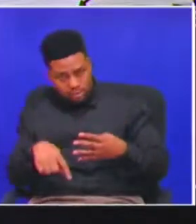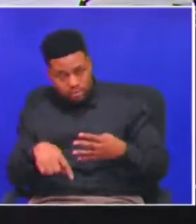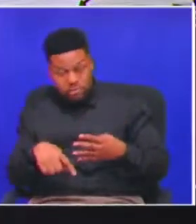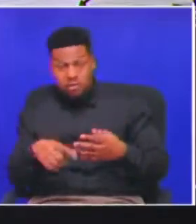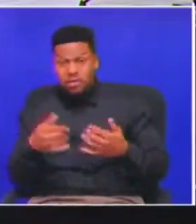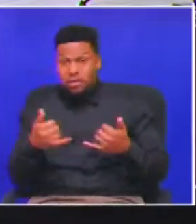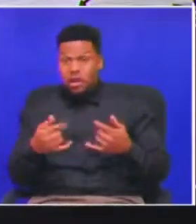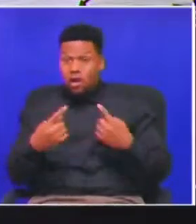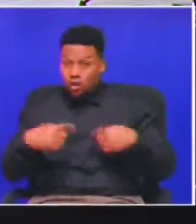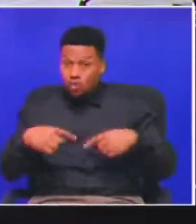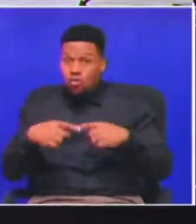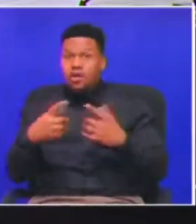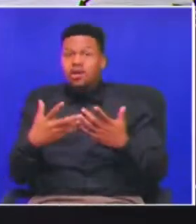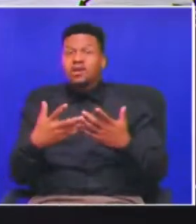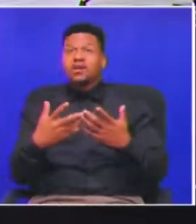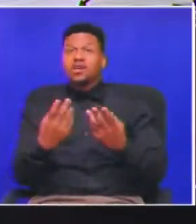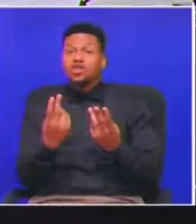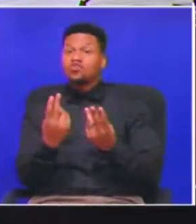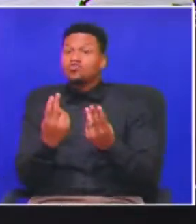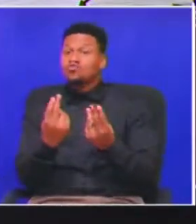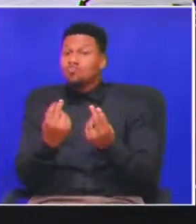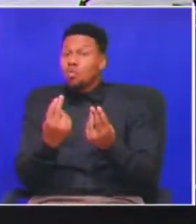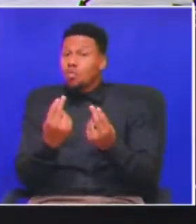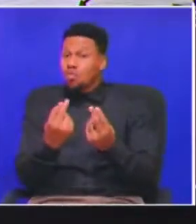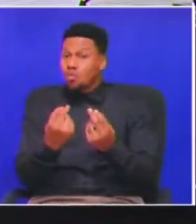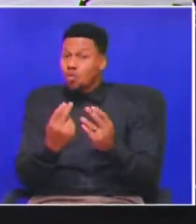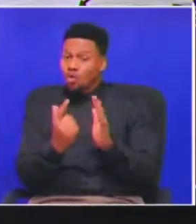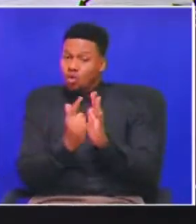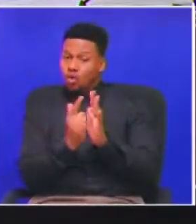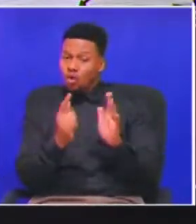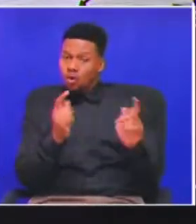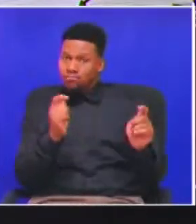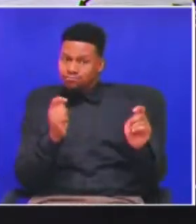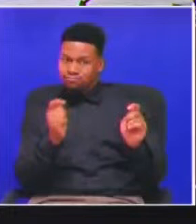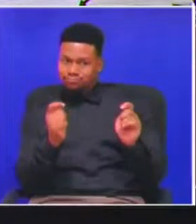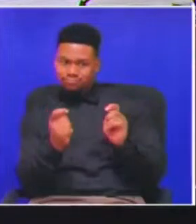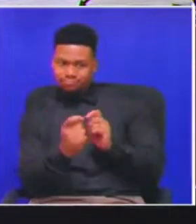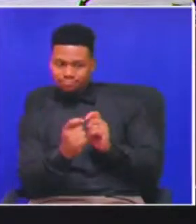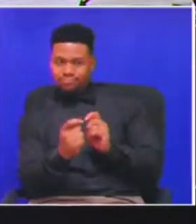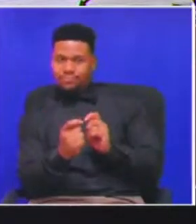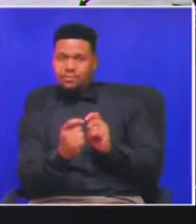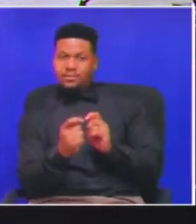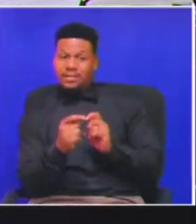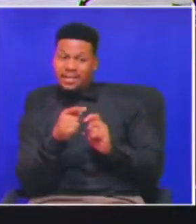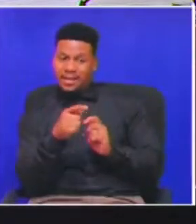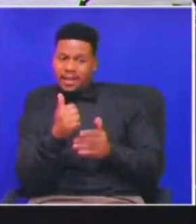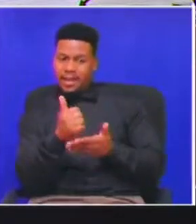to reposition our state-owned enterprises.